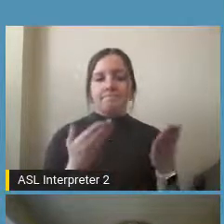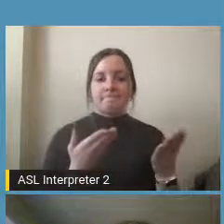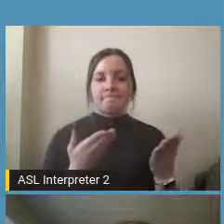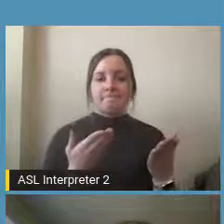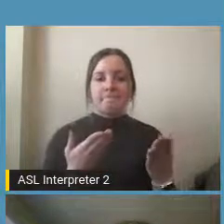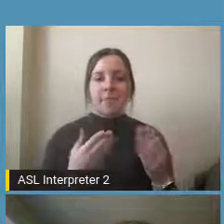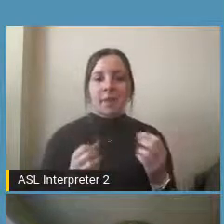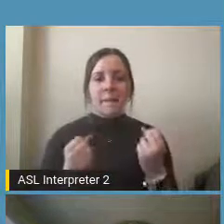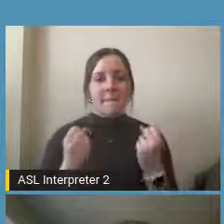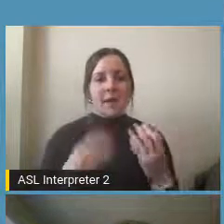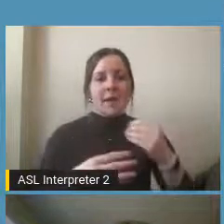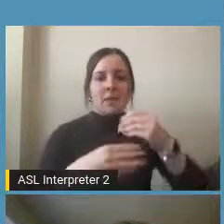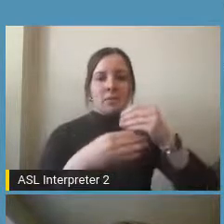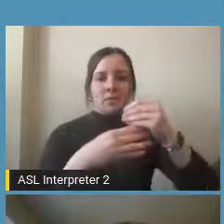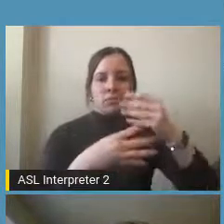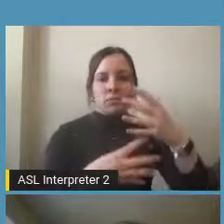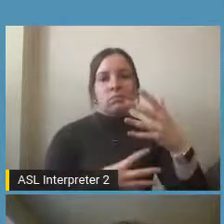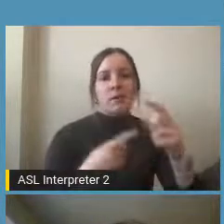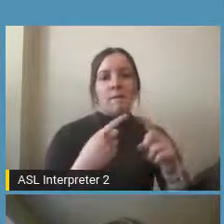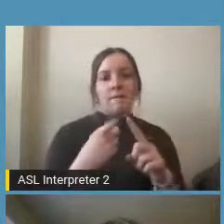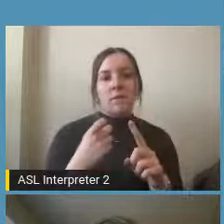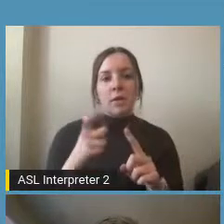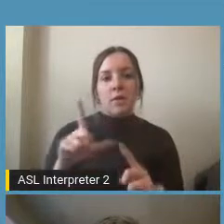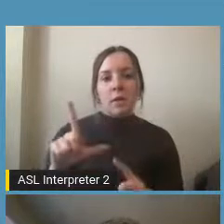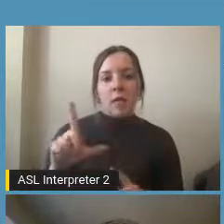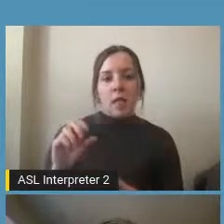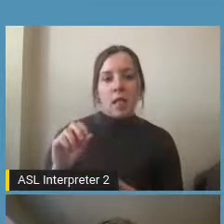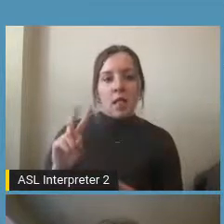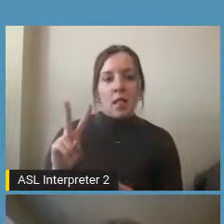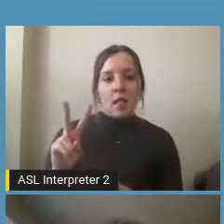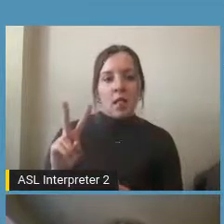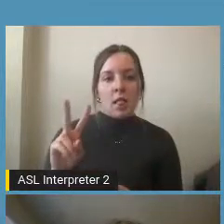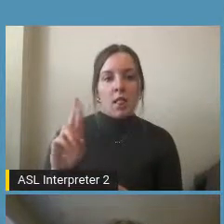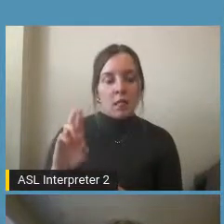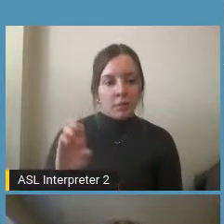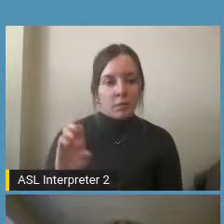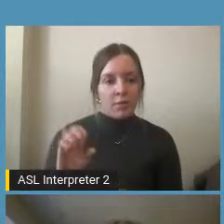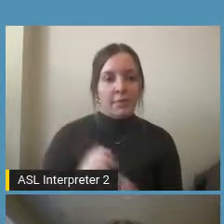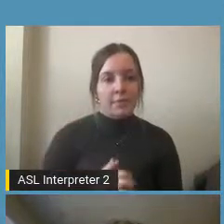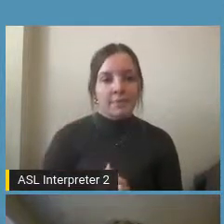from the Louvre that someone has placed up on the internet.